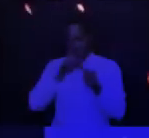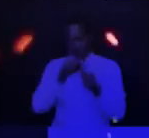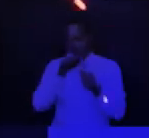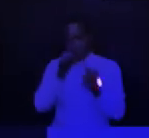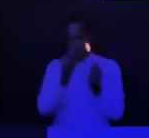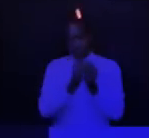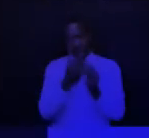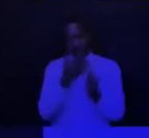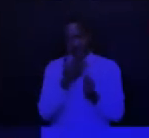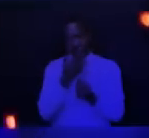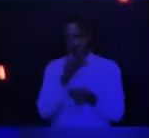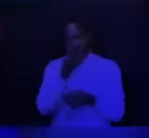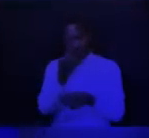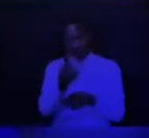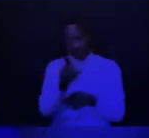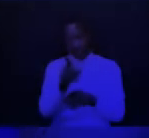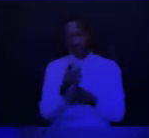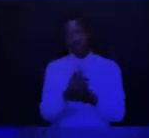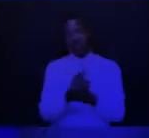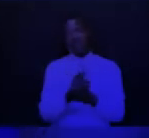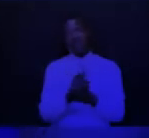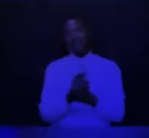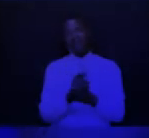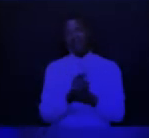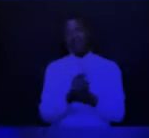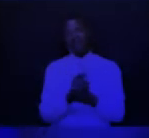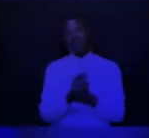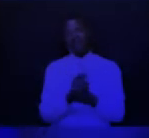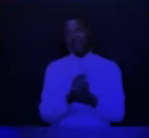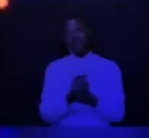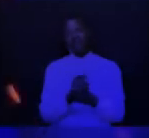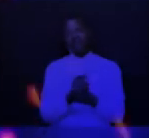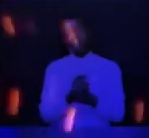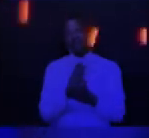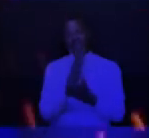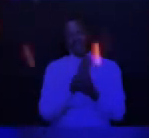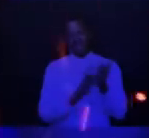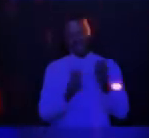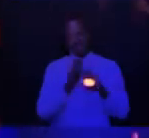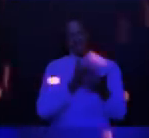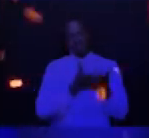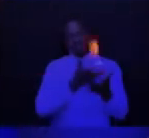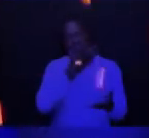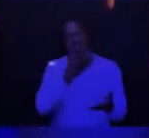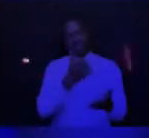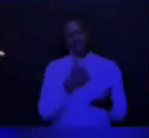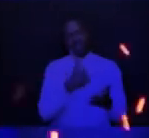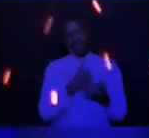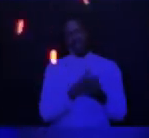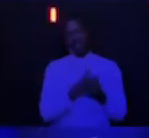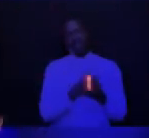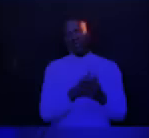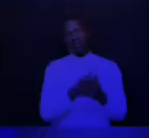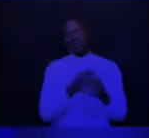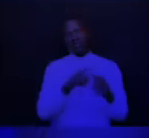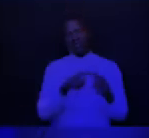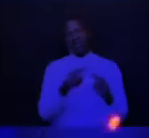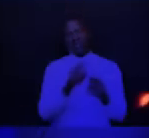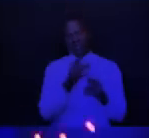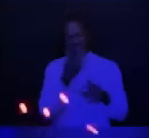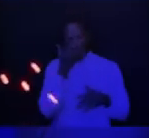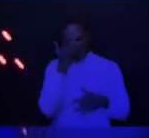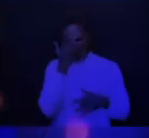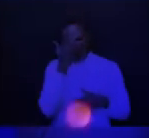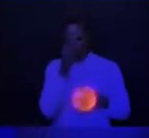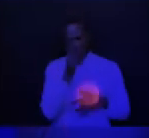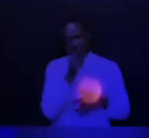ye. So o person nyankopon o kai wo no money si wi ana. Some have money, but some sickness